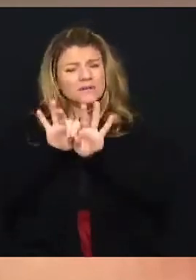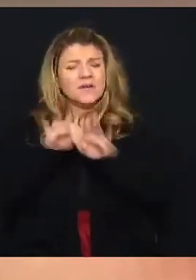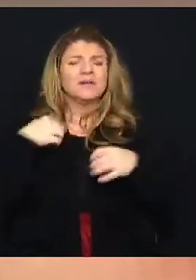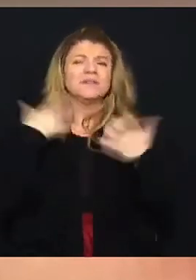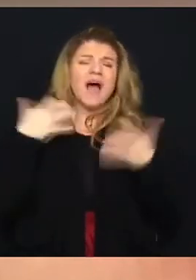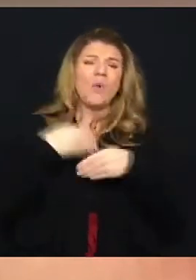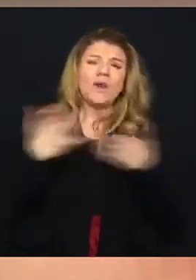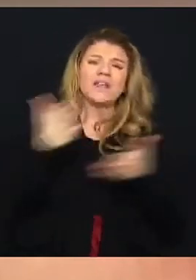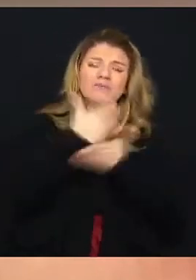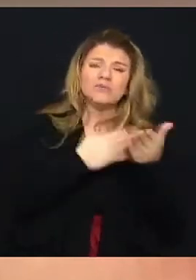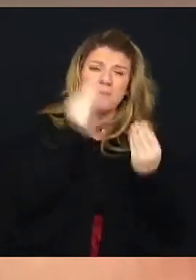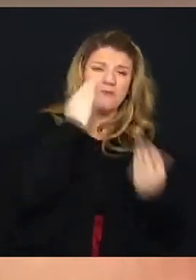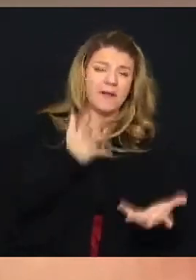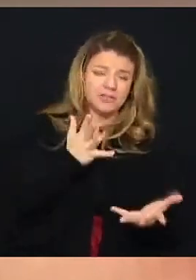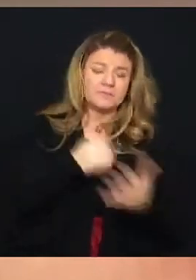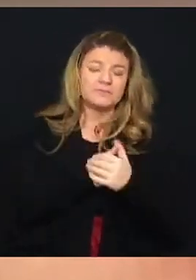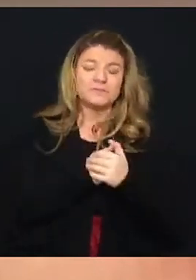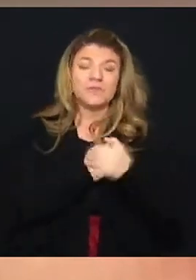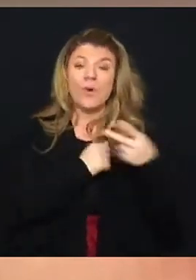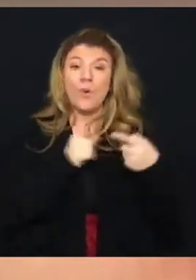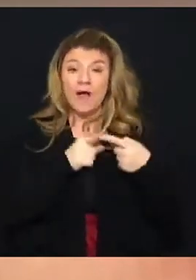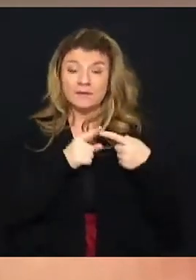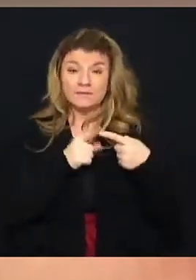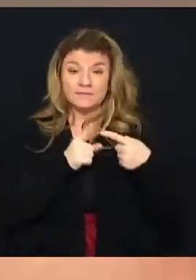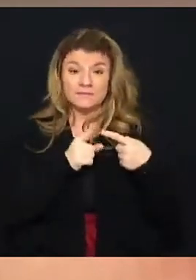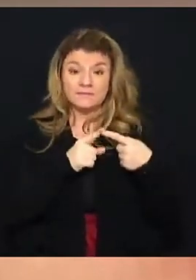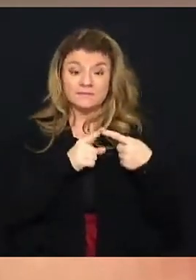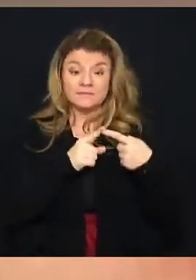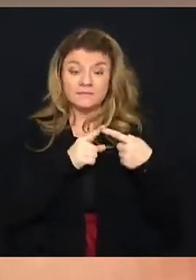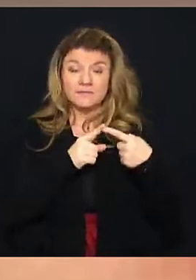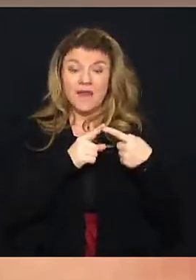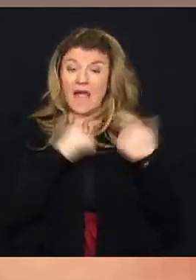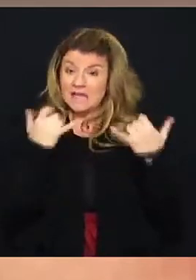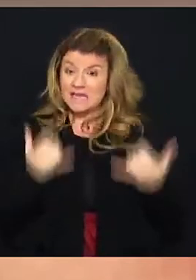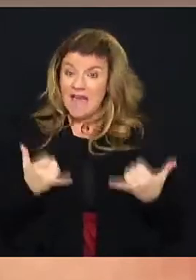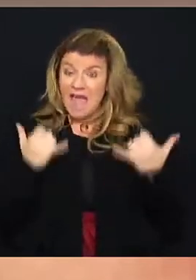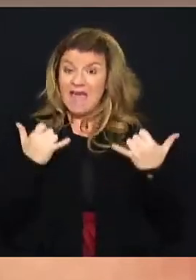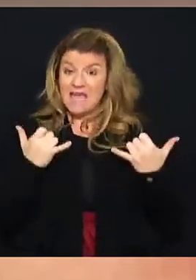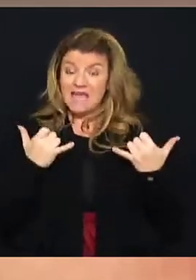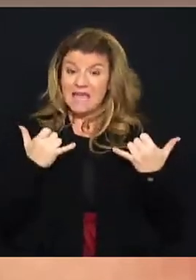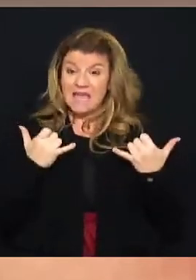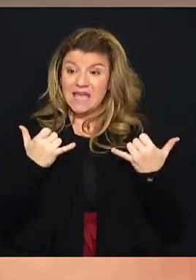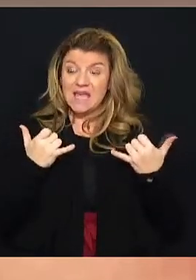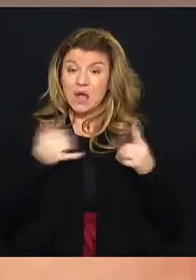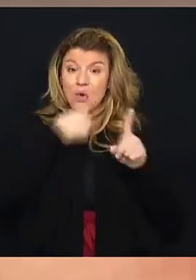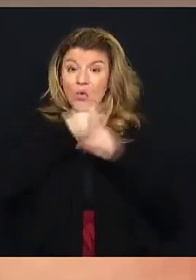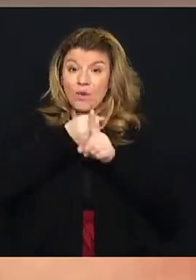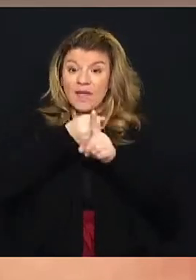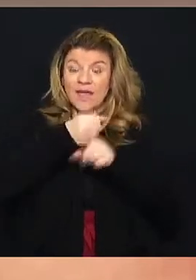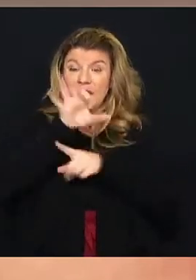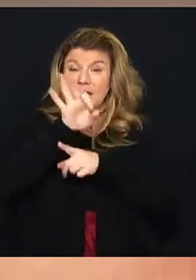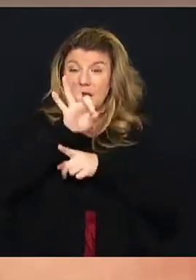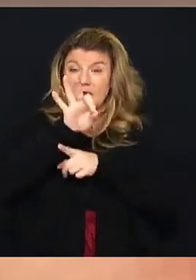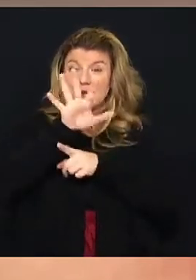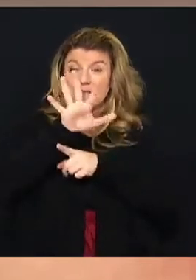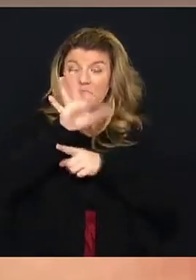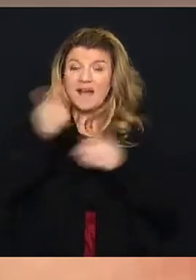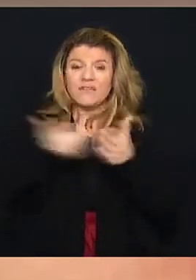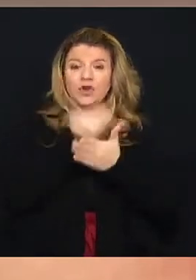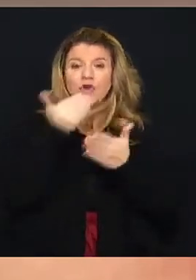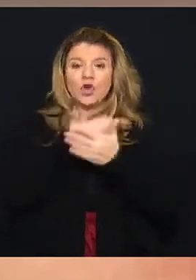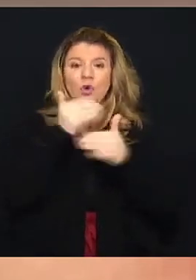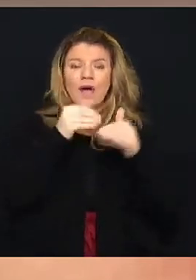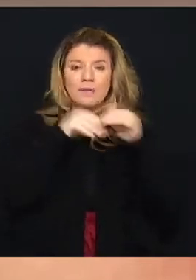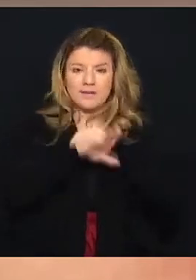of data. Number one, today we hit 95 new